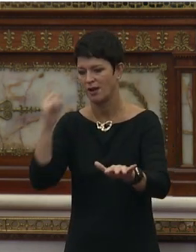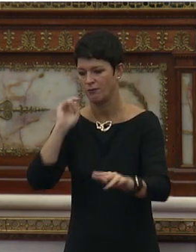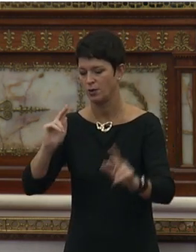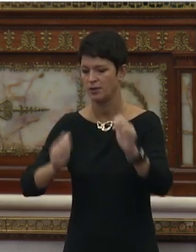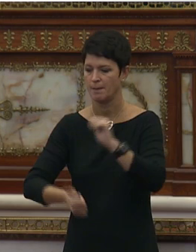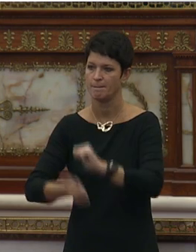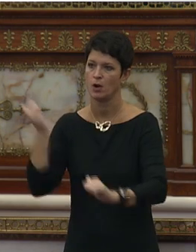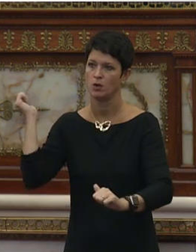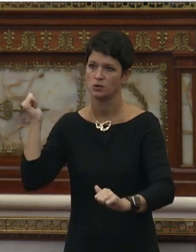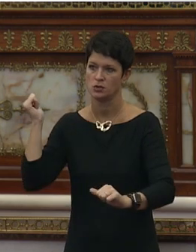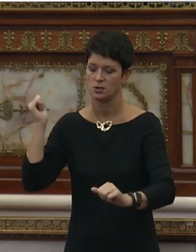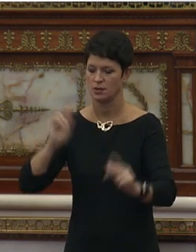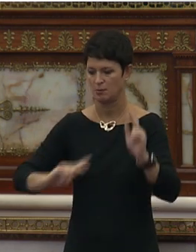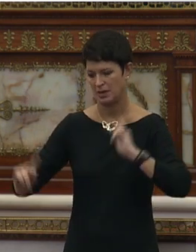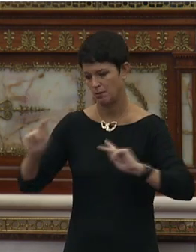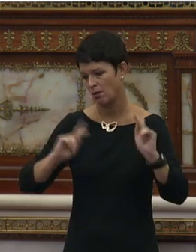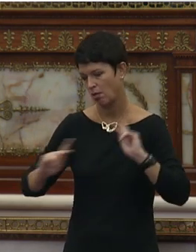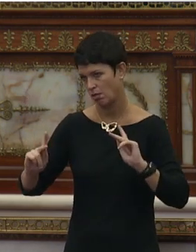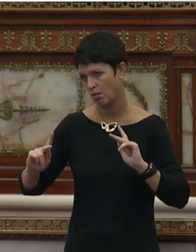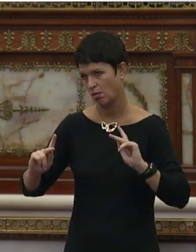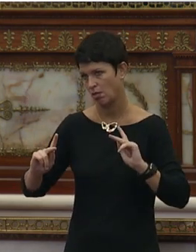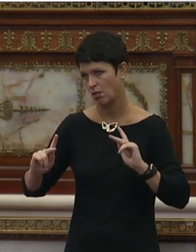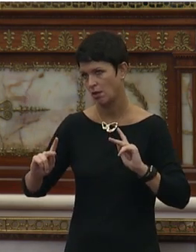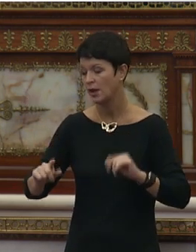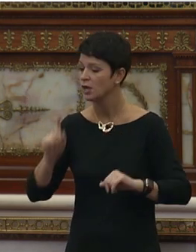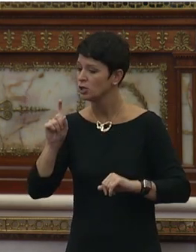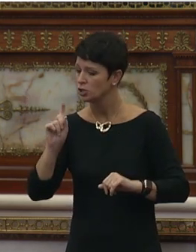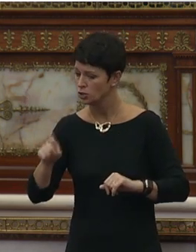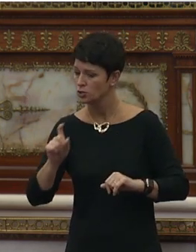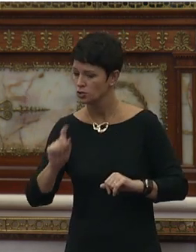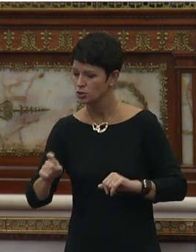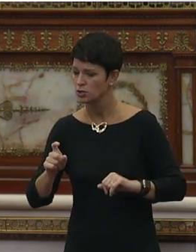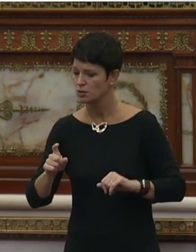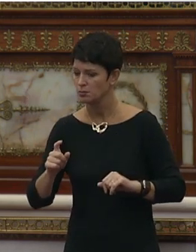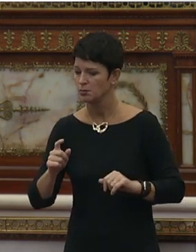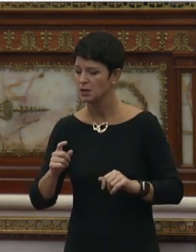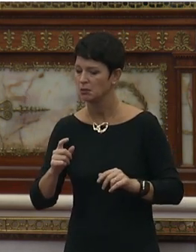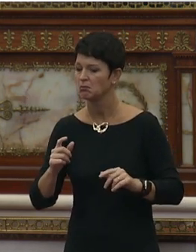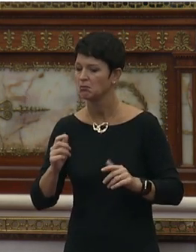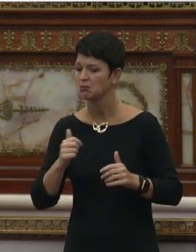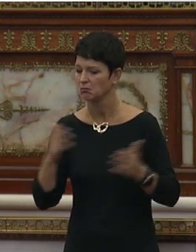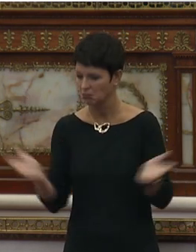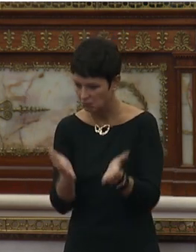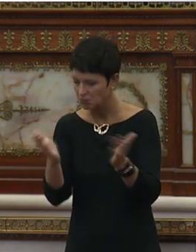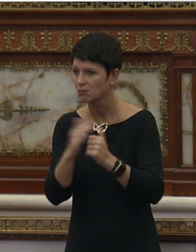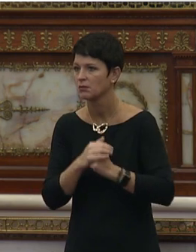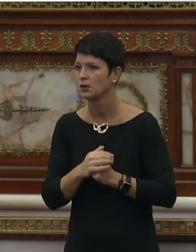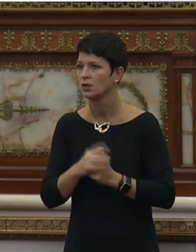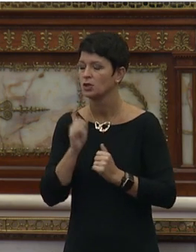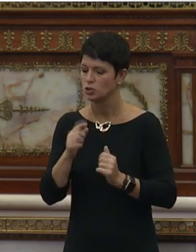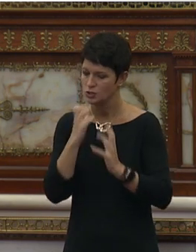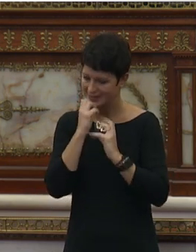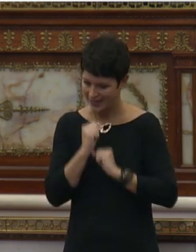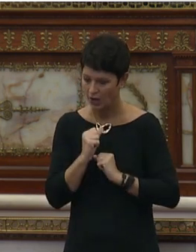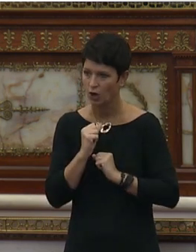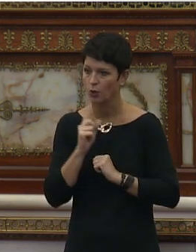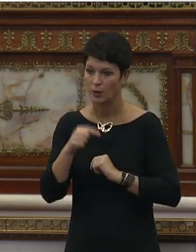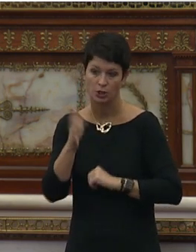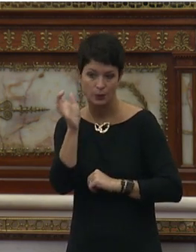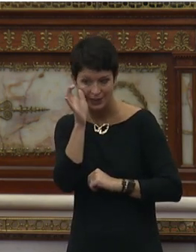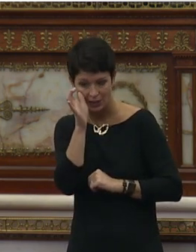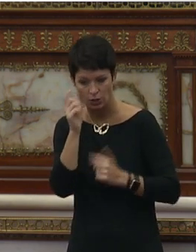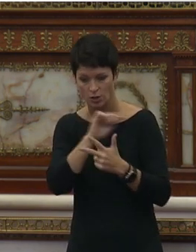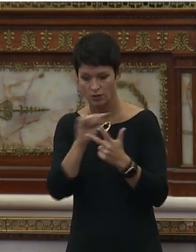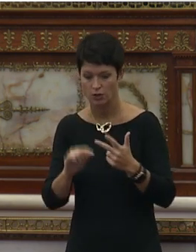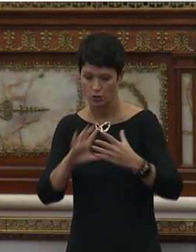the most people. And you should be passionate about it. You should care deeply when you hear